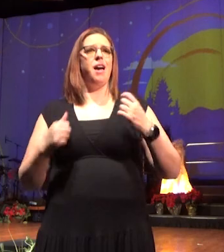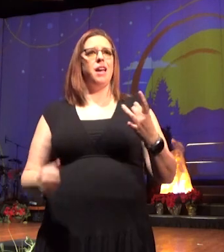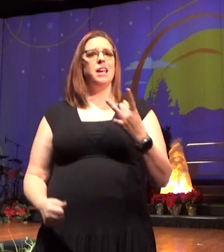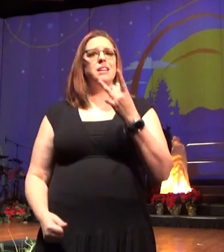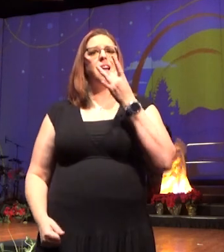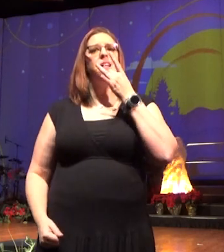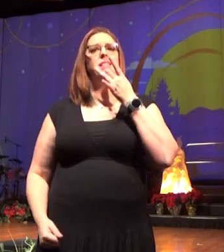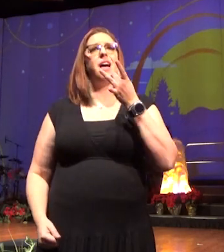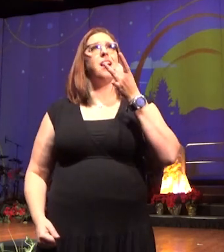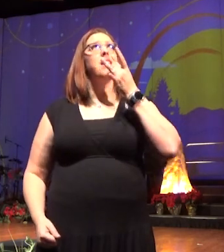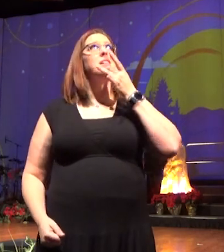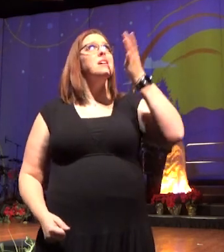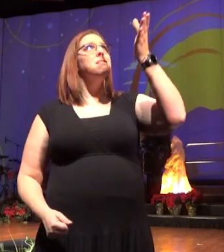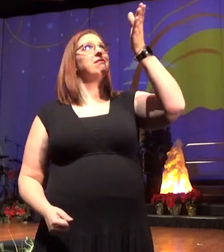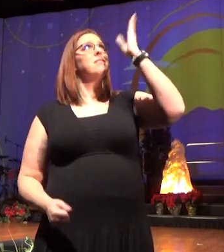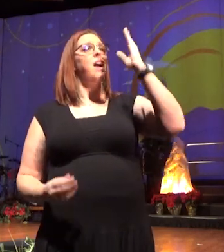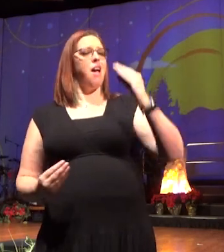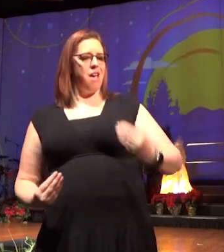God